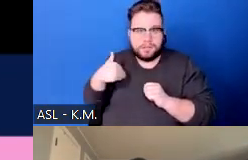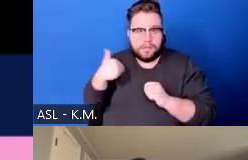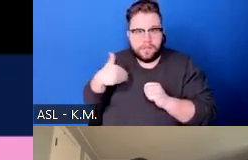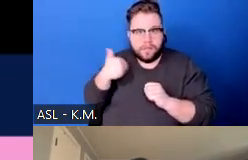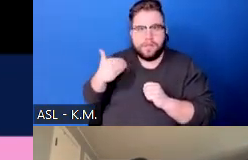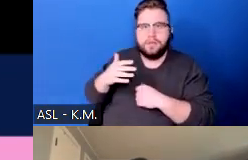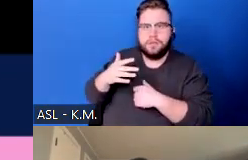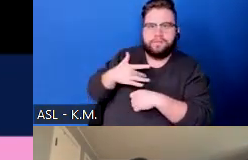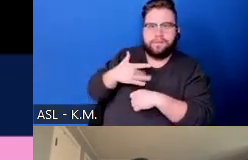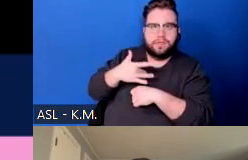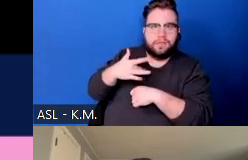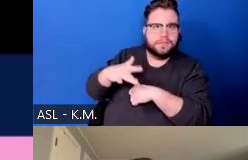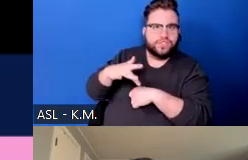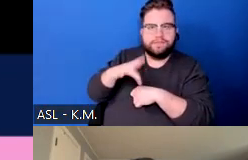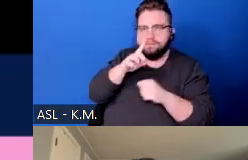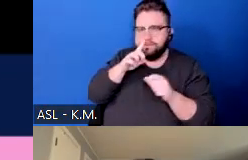for